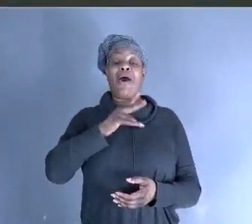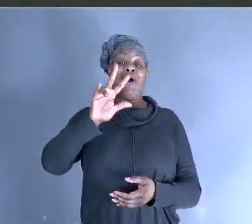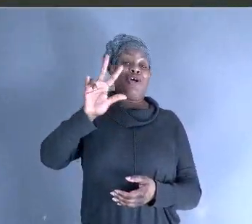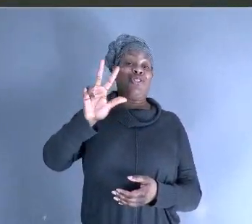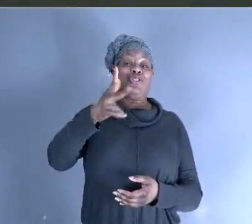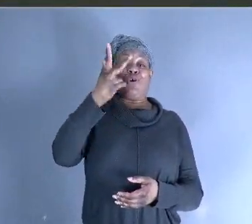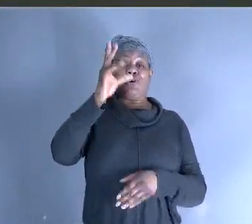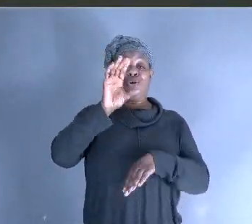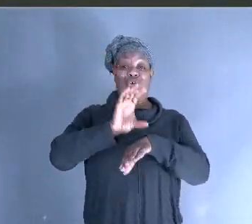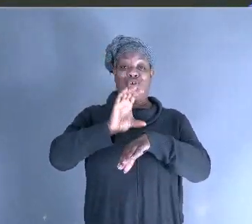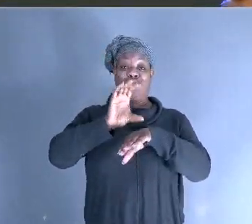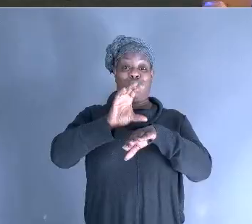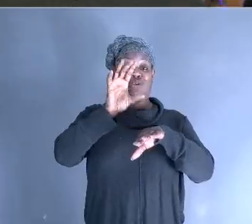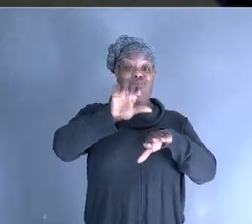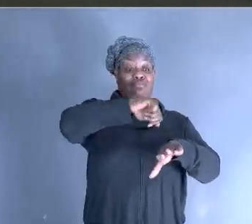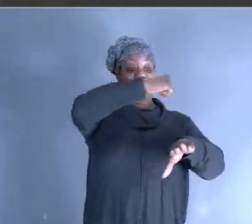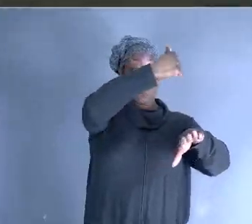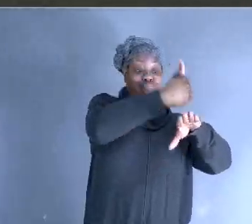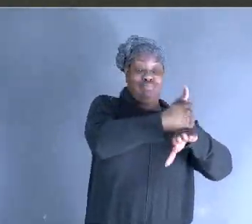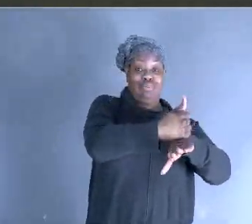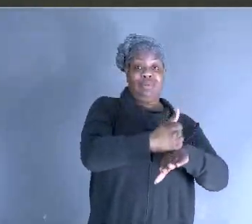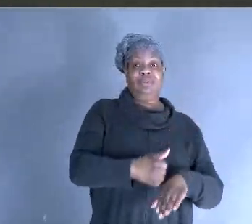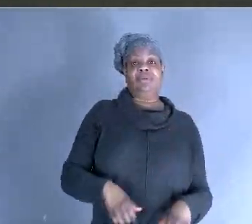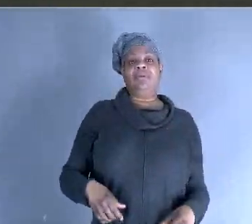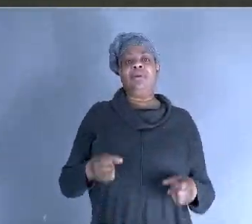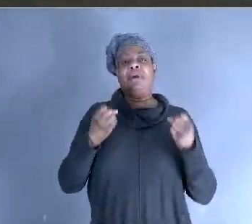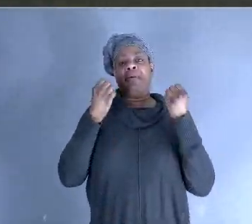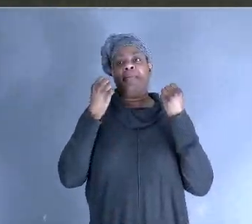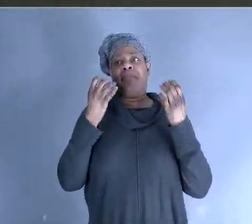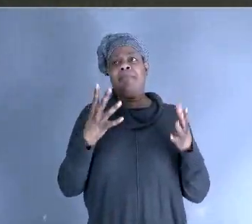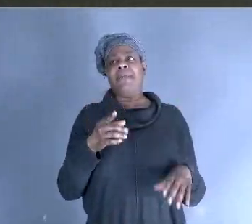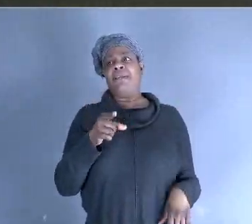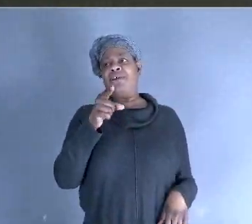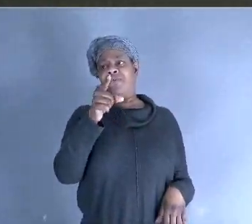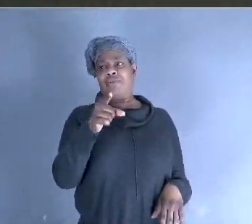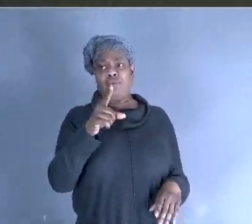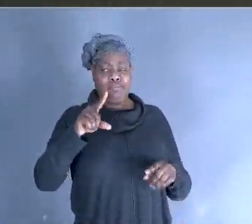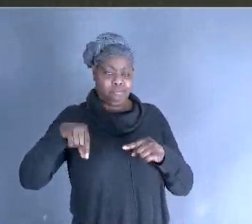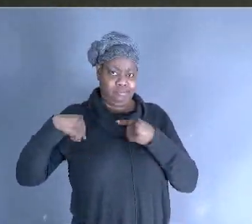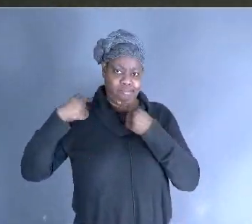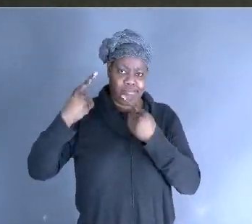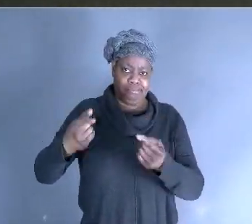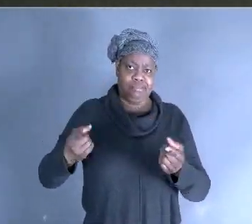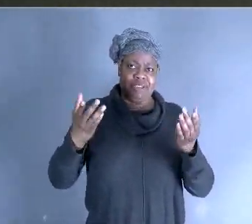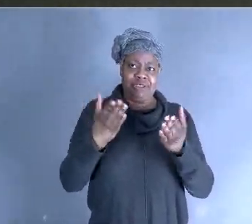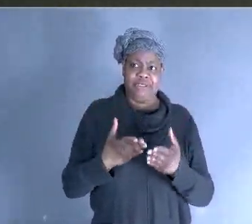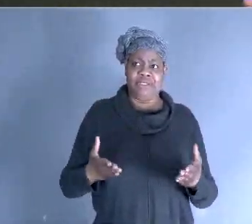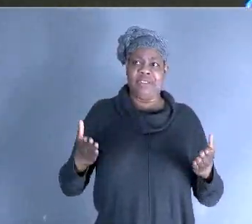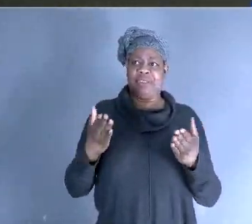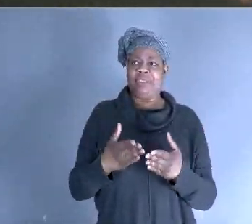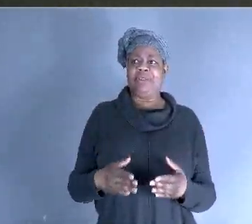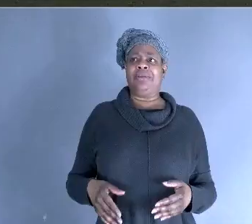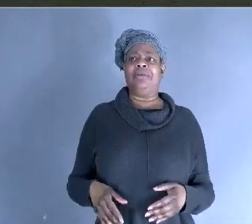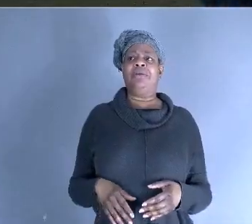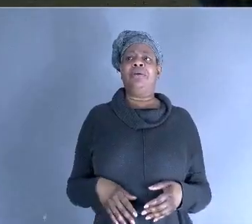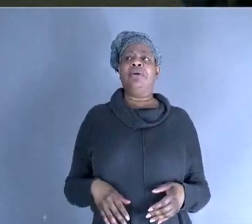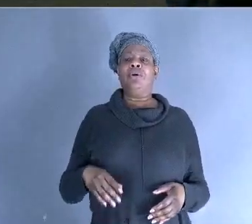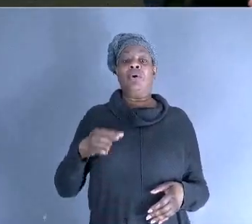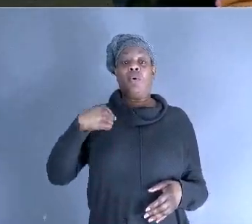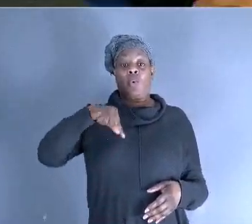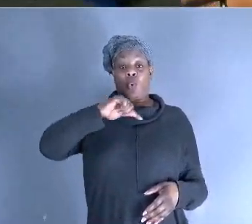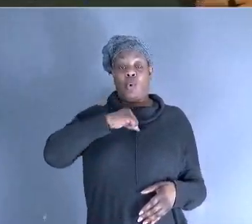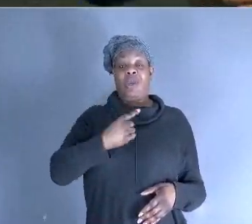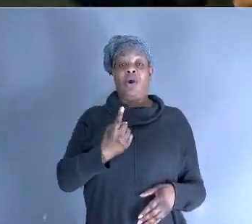you have been here long enough that I would make this I would speak this over the life of our church for years we are one